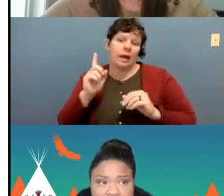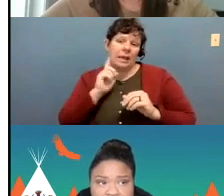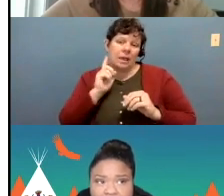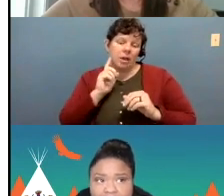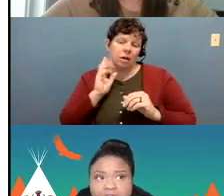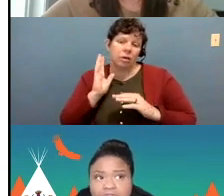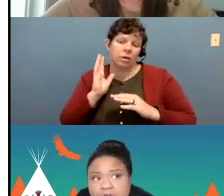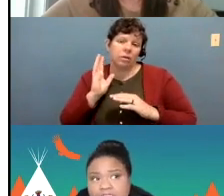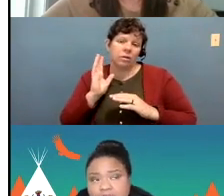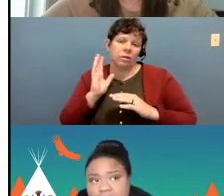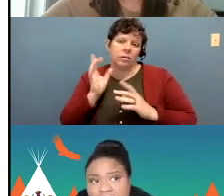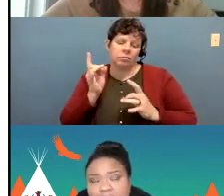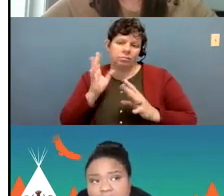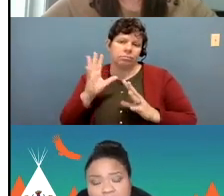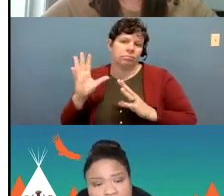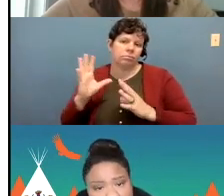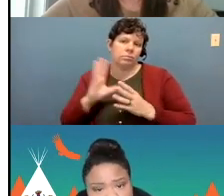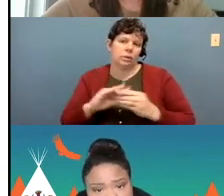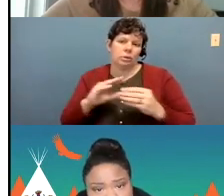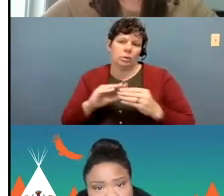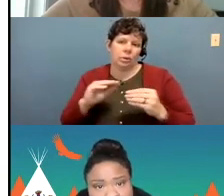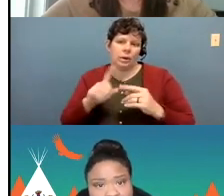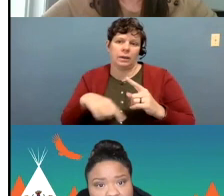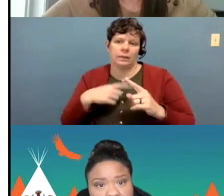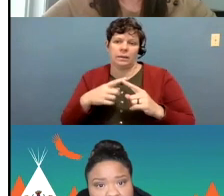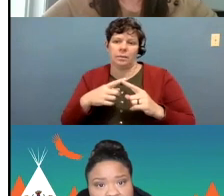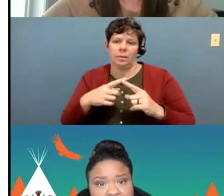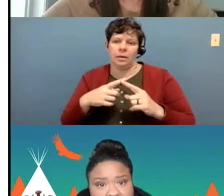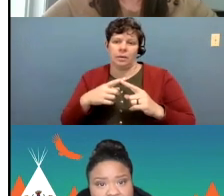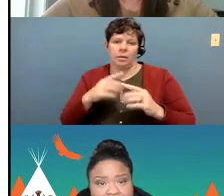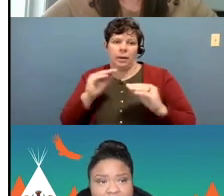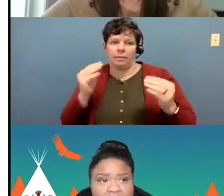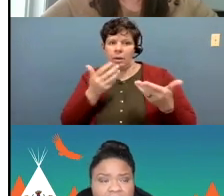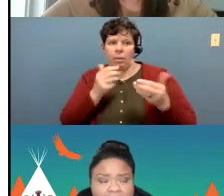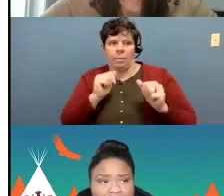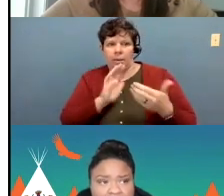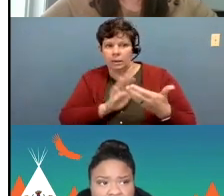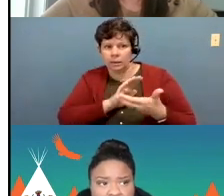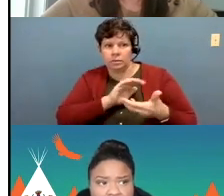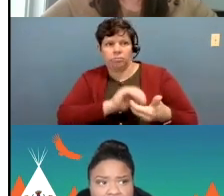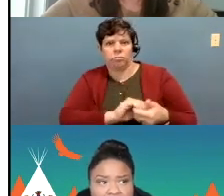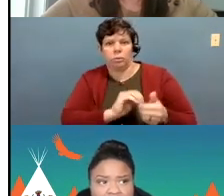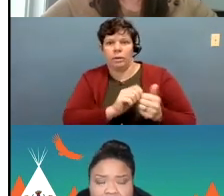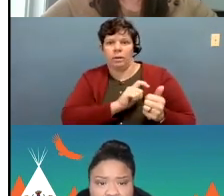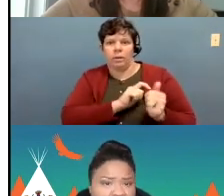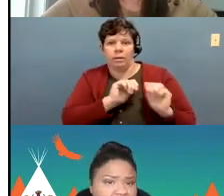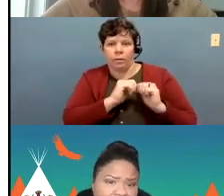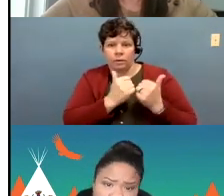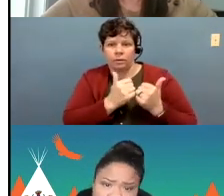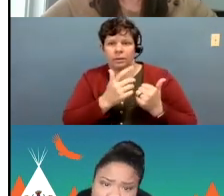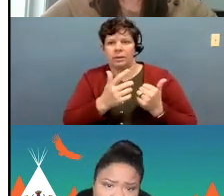we hear these horror stories of being unable to connect with our law enforcement agencies, to being able to get